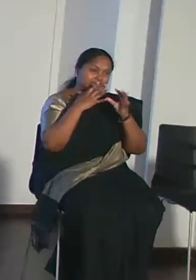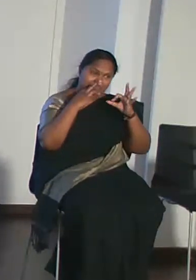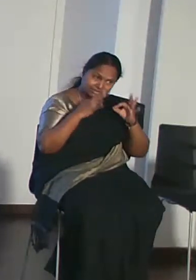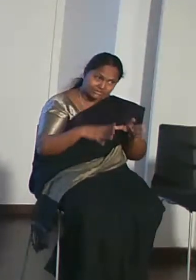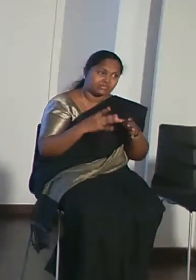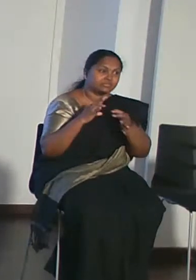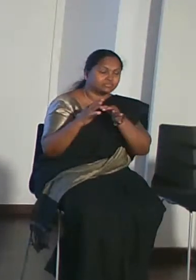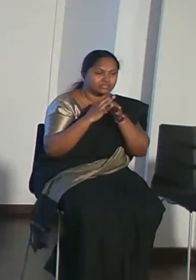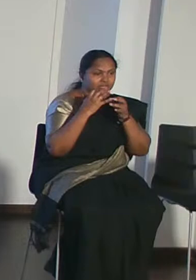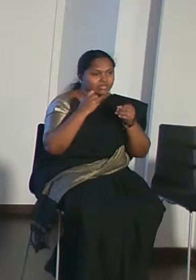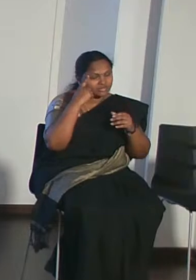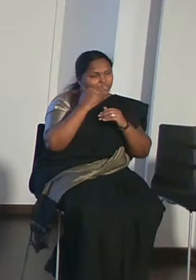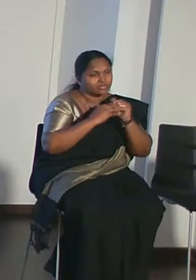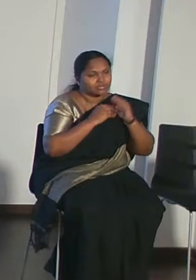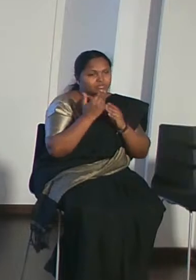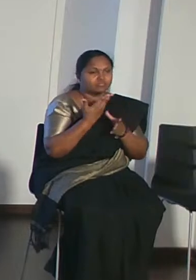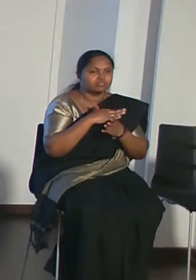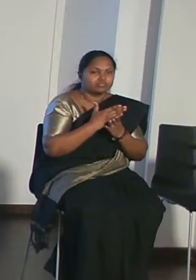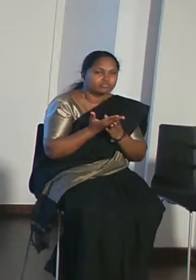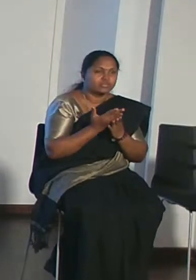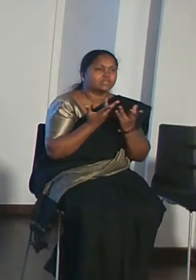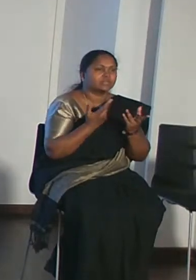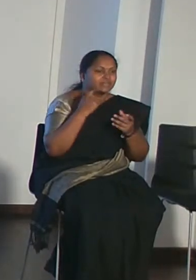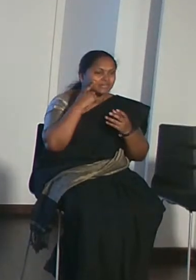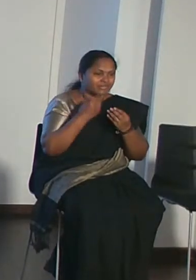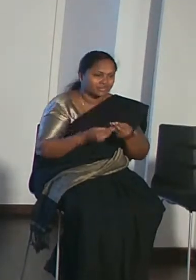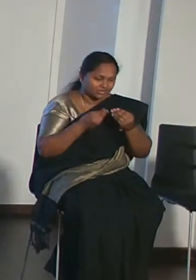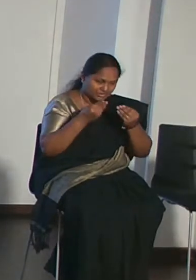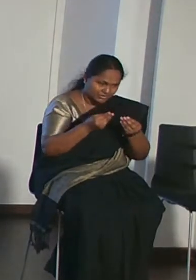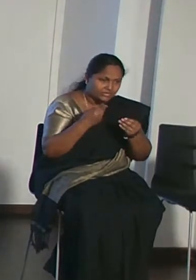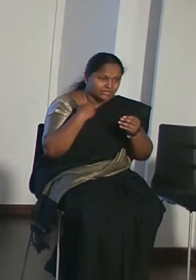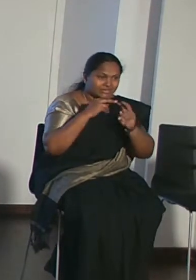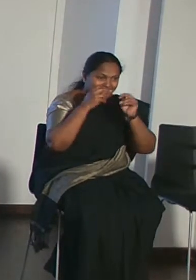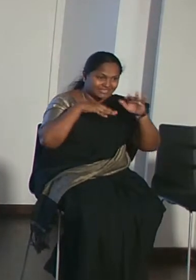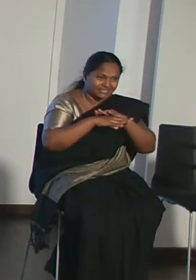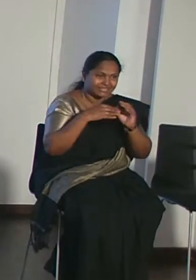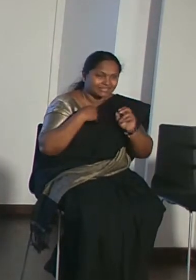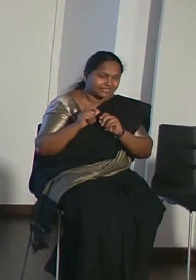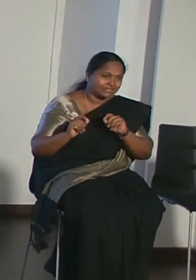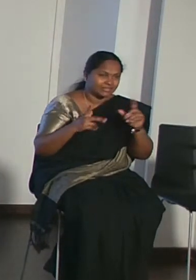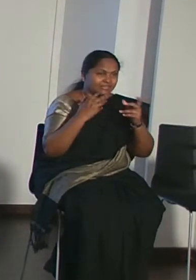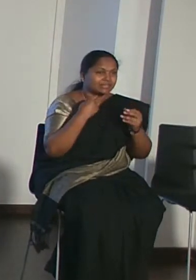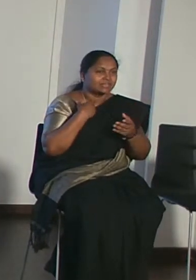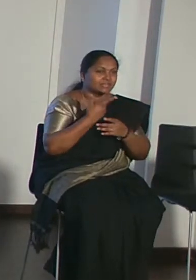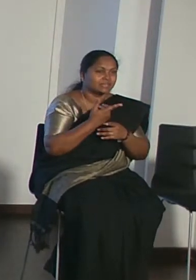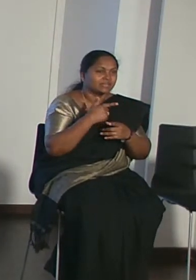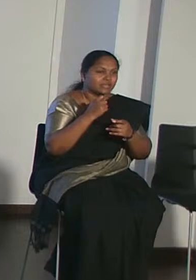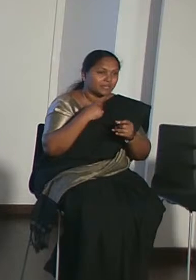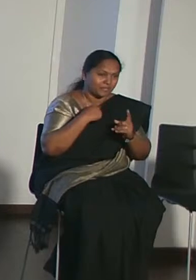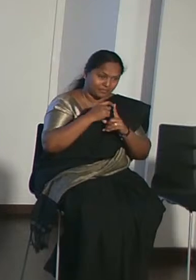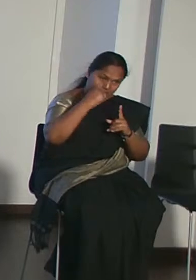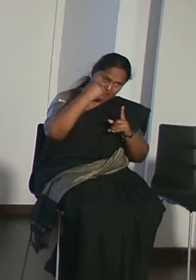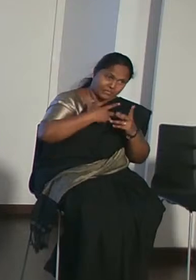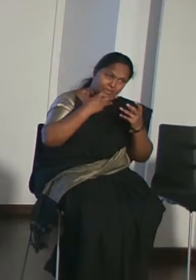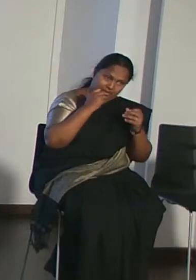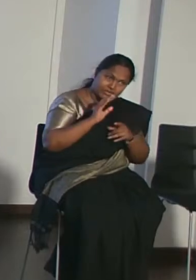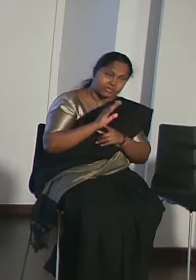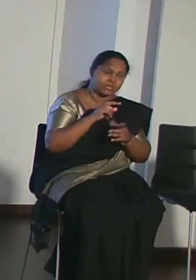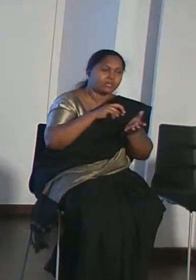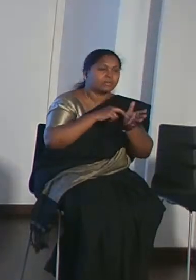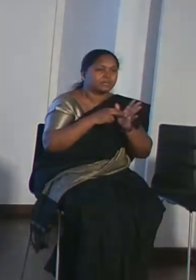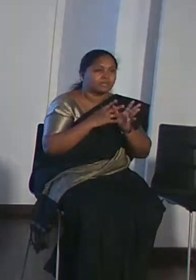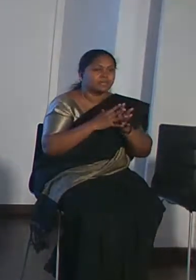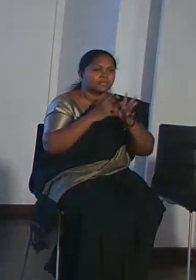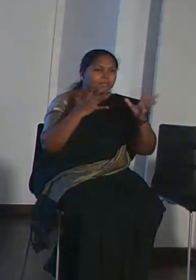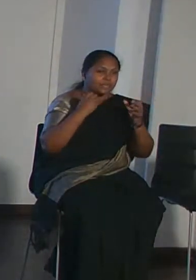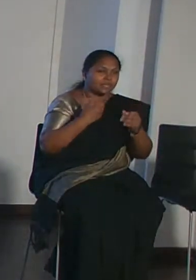relationship that gets built between the institution that I represent and the resource person, and that in itself is a bit